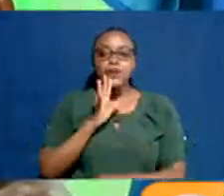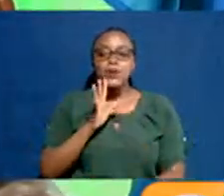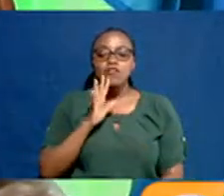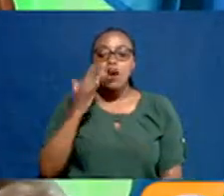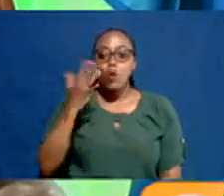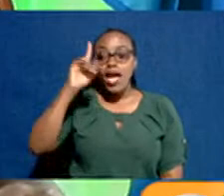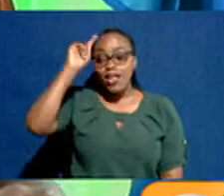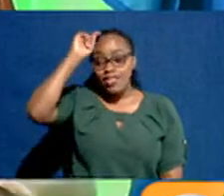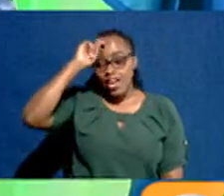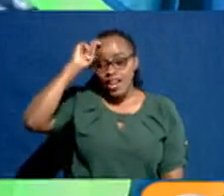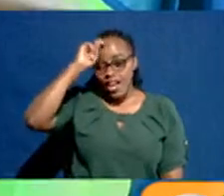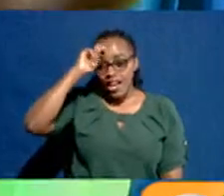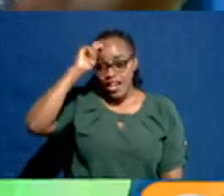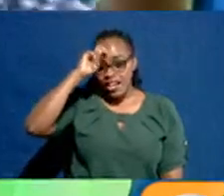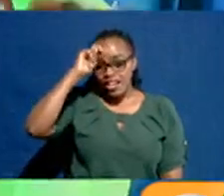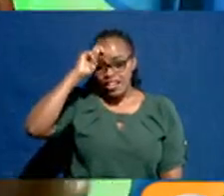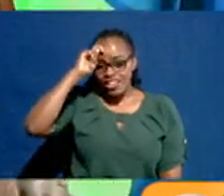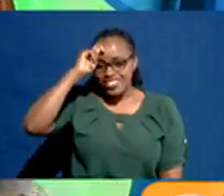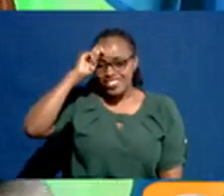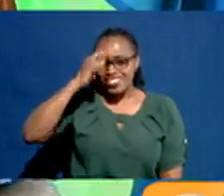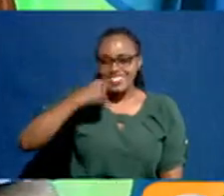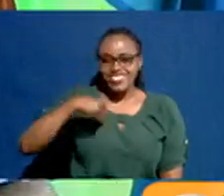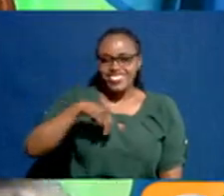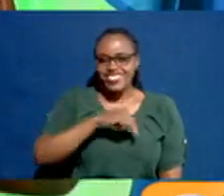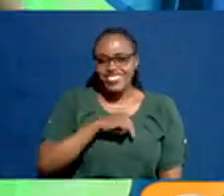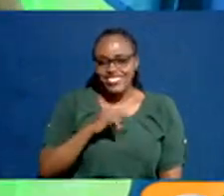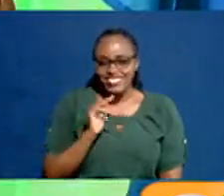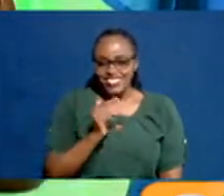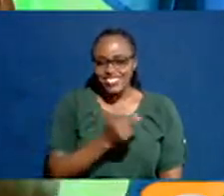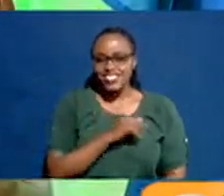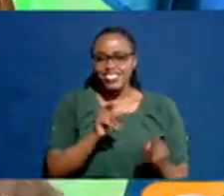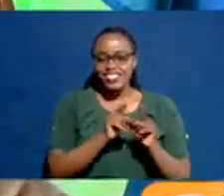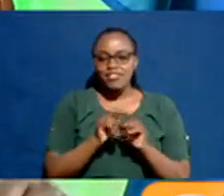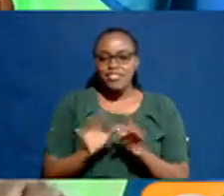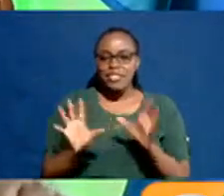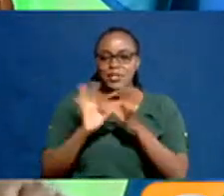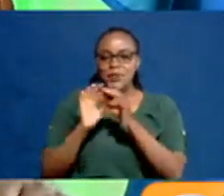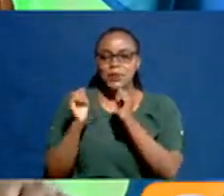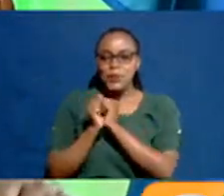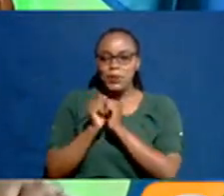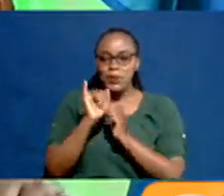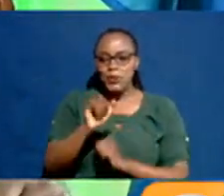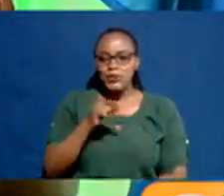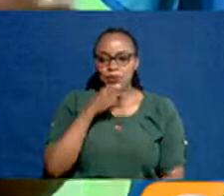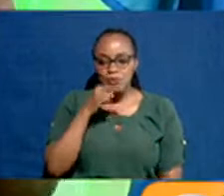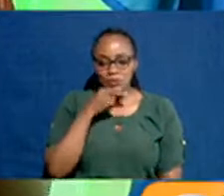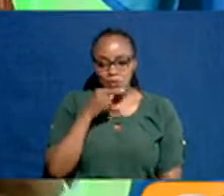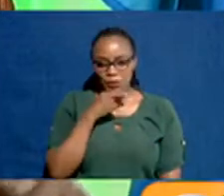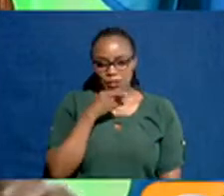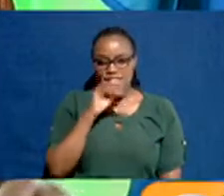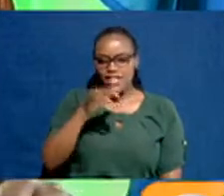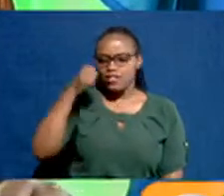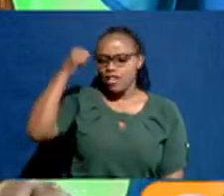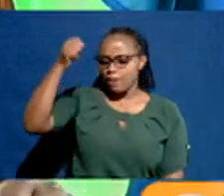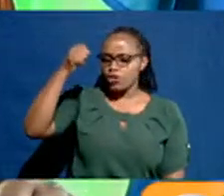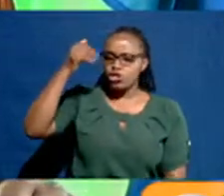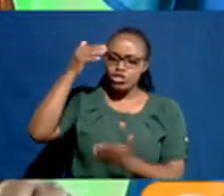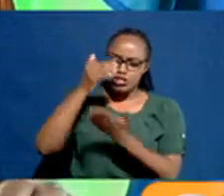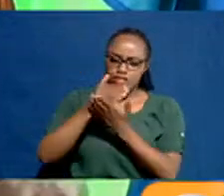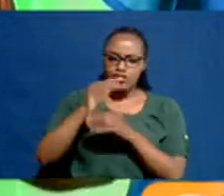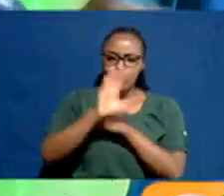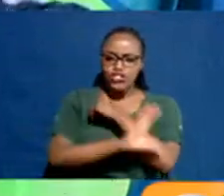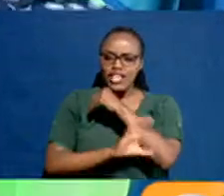Tharaka. It was thunderous reception. They associate with those comments. That is the political reality of this